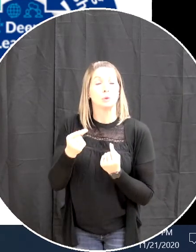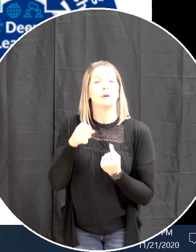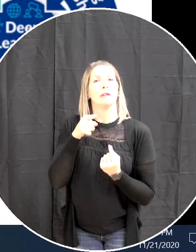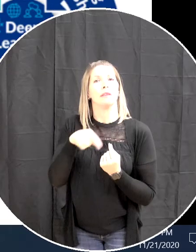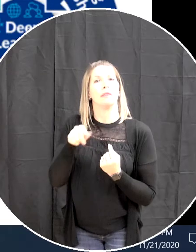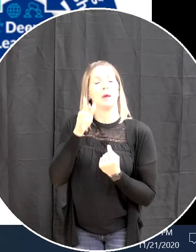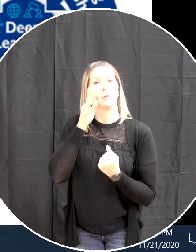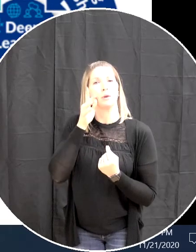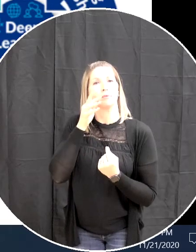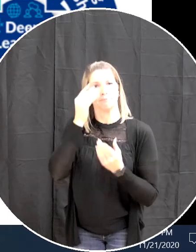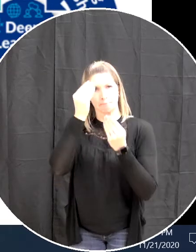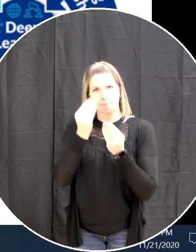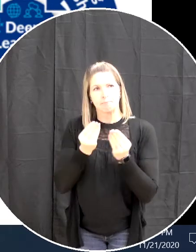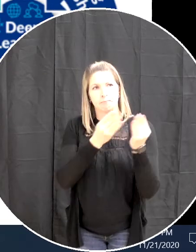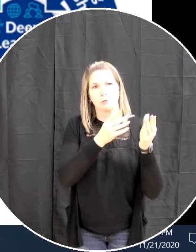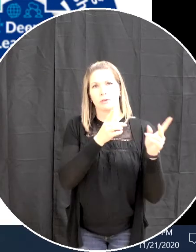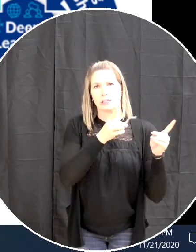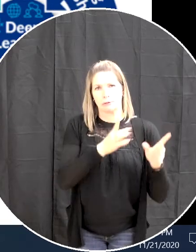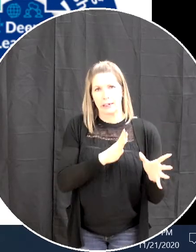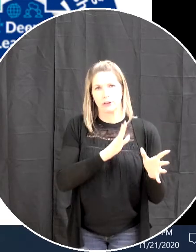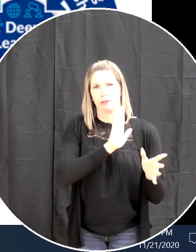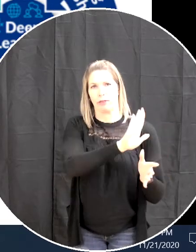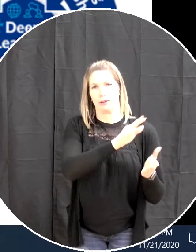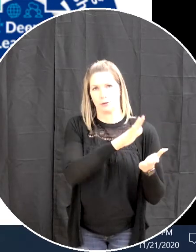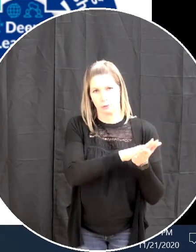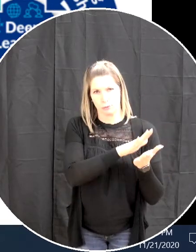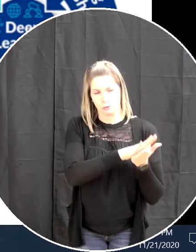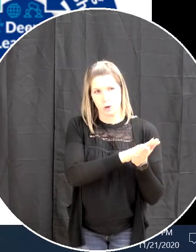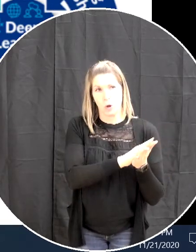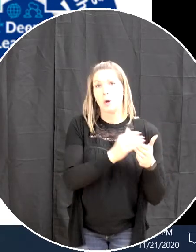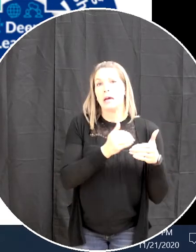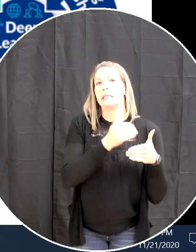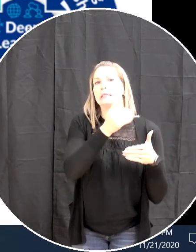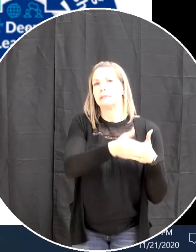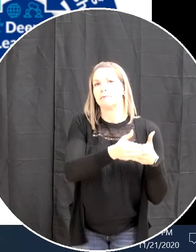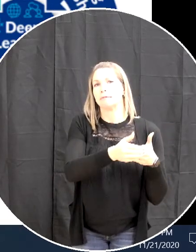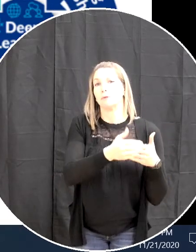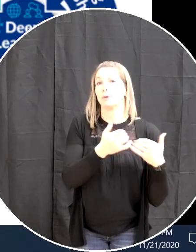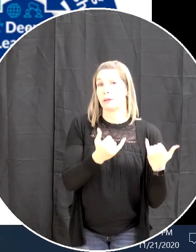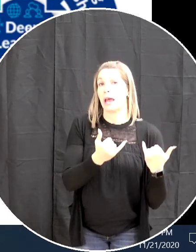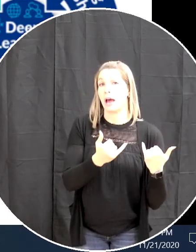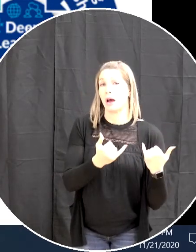to indicate the level of interest in proceeding. This is an invitation.